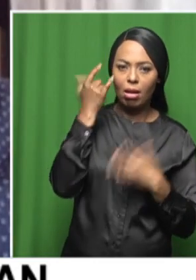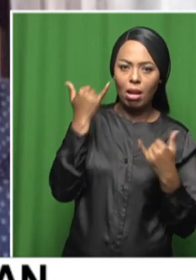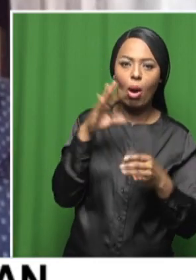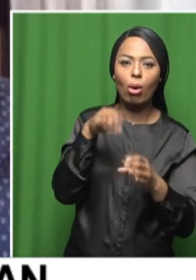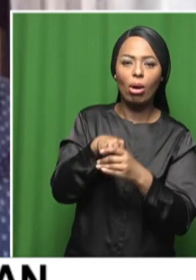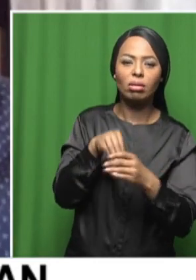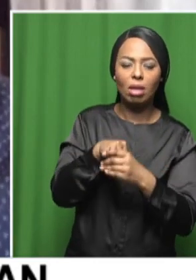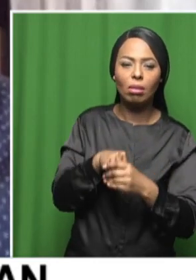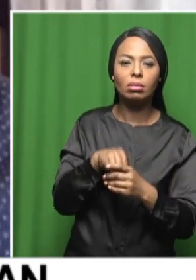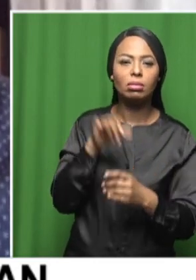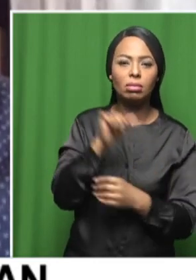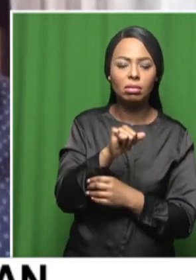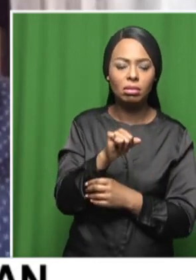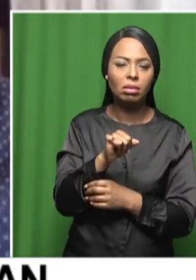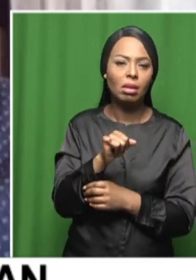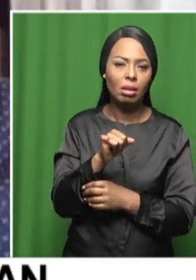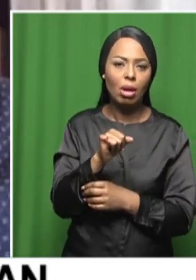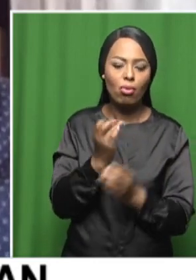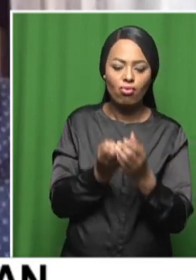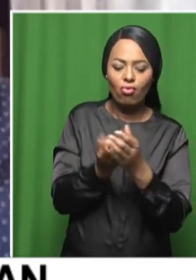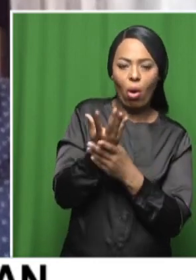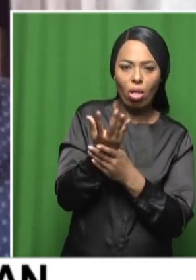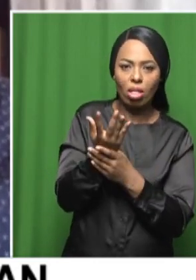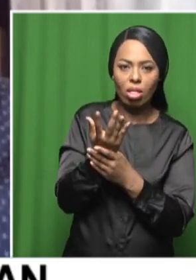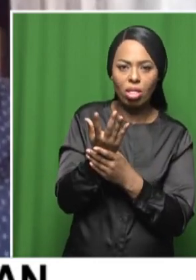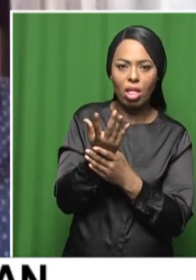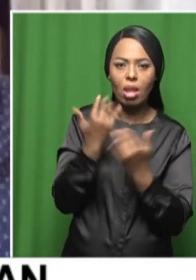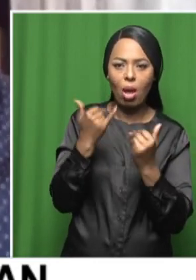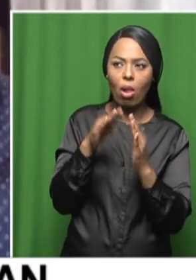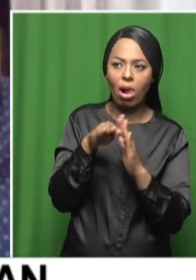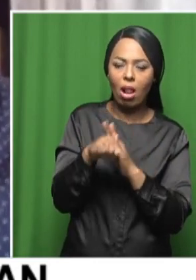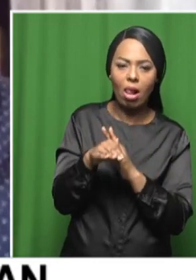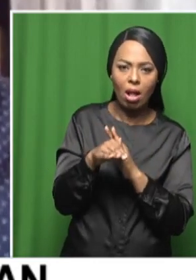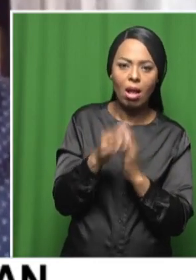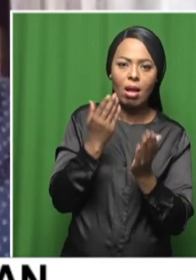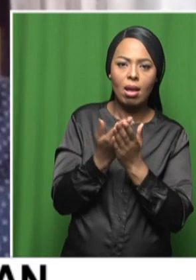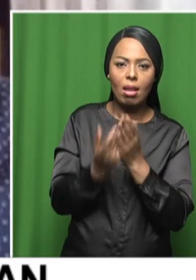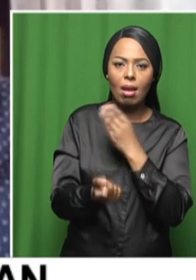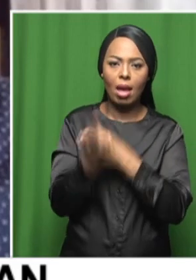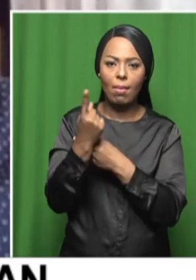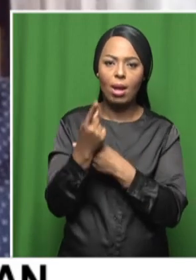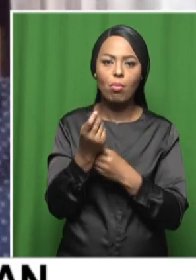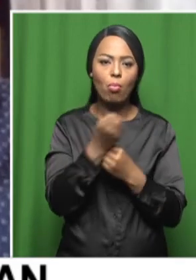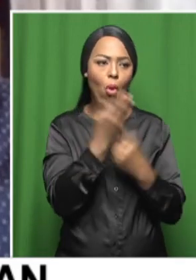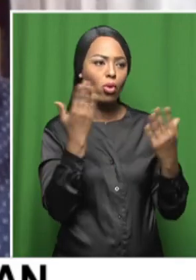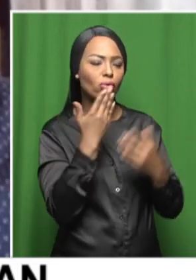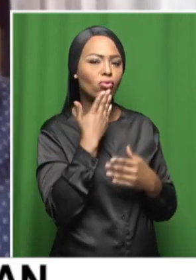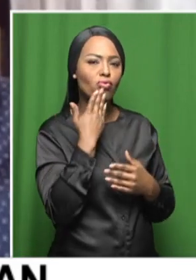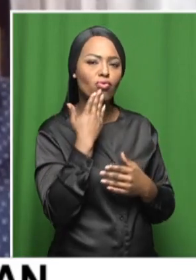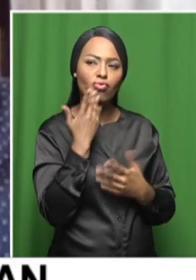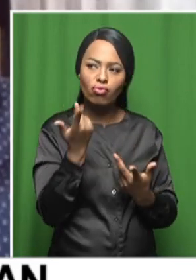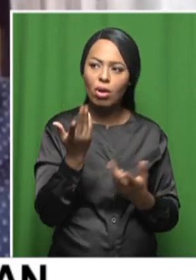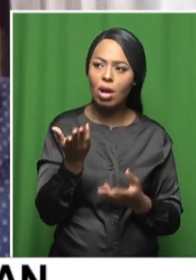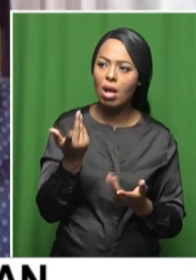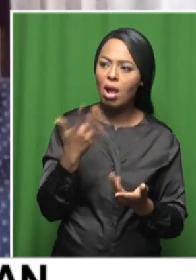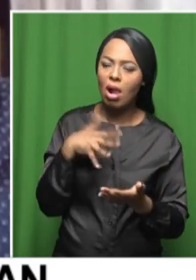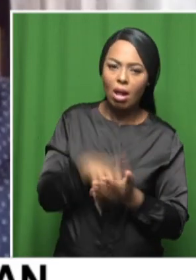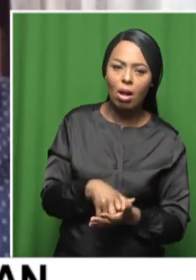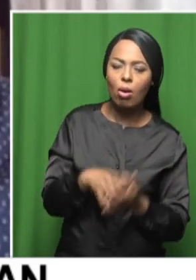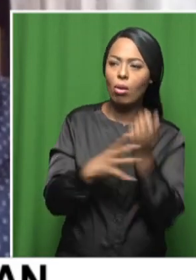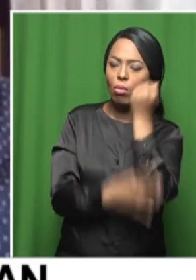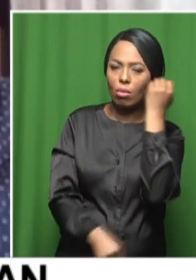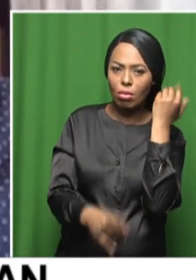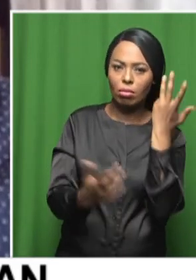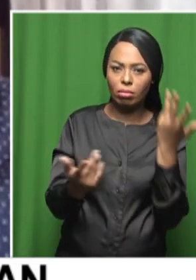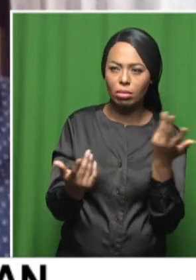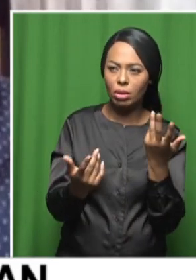of like growth will trickle down to the masses, the most disadvantaged, is fundamentally